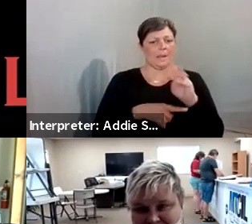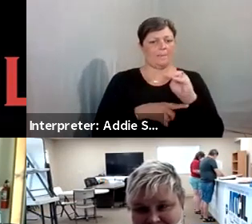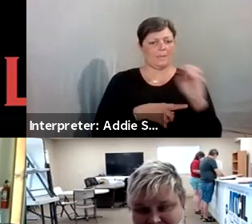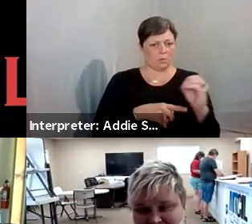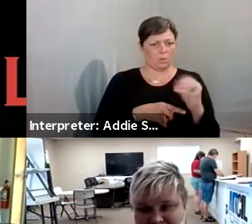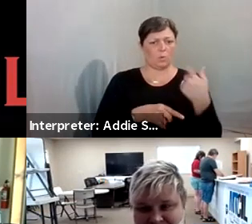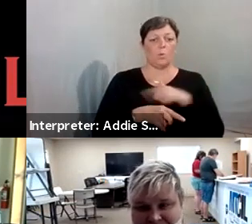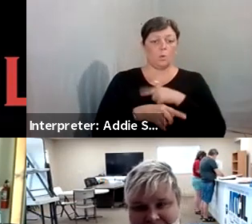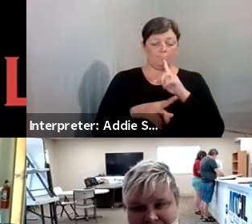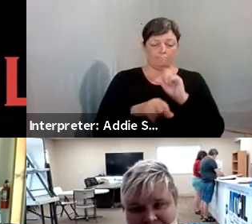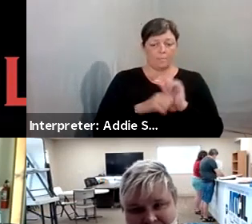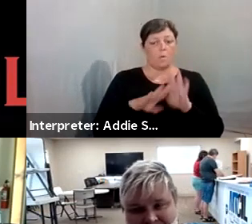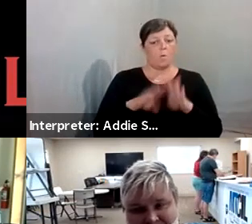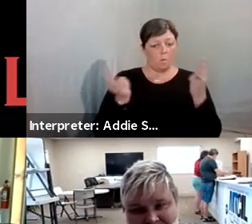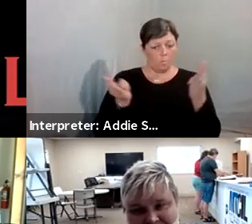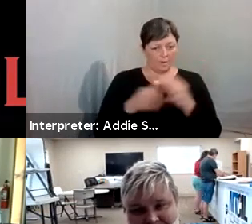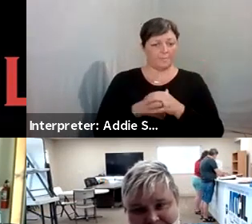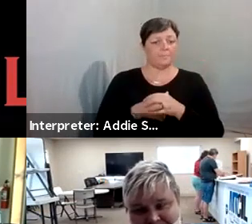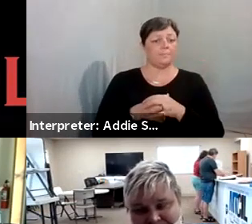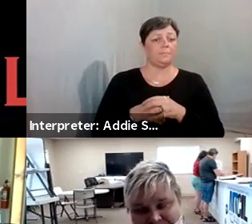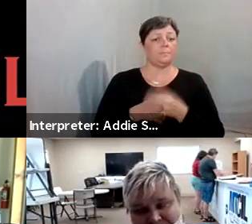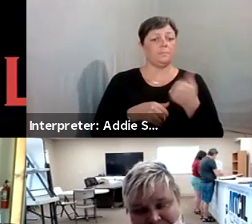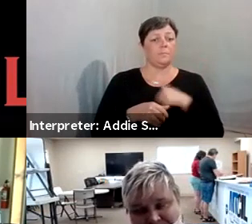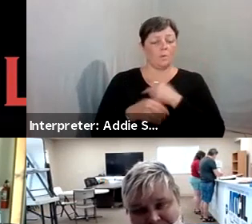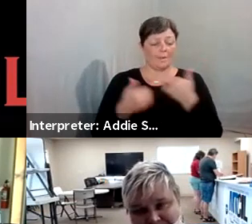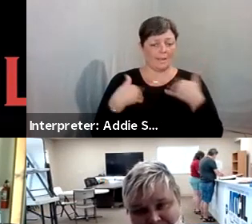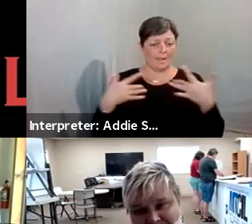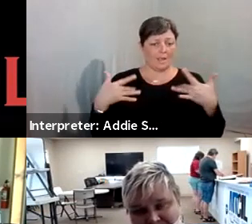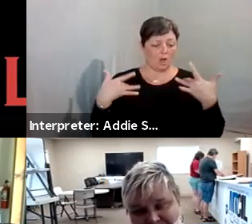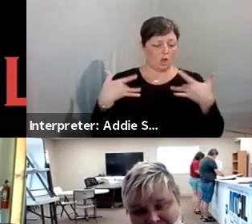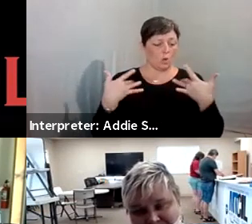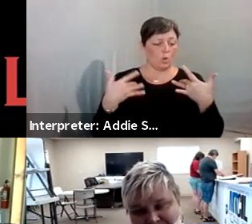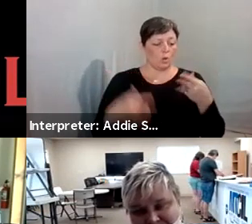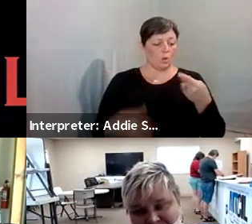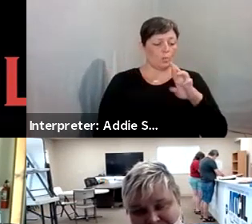open. We just had our youth